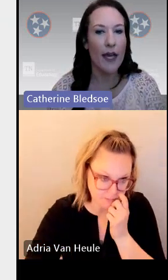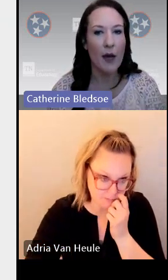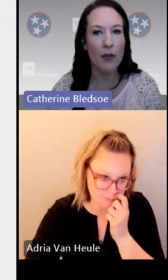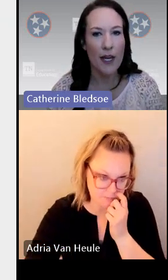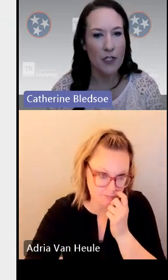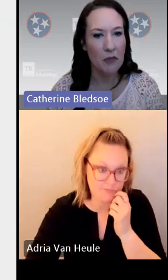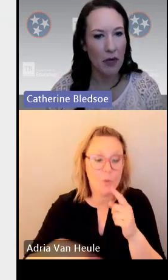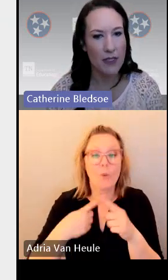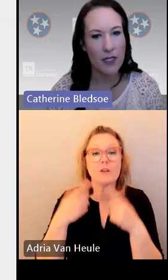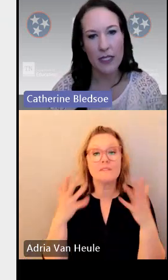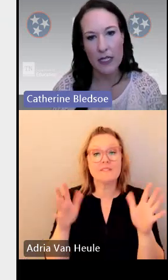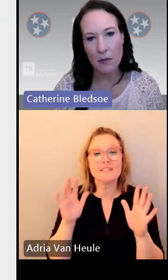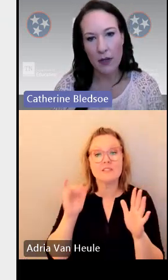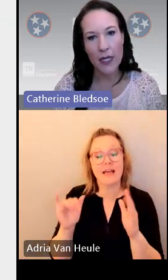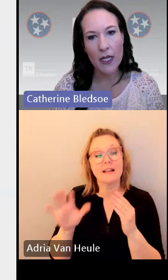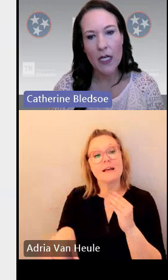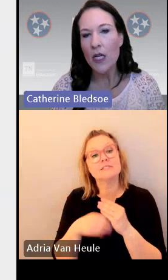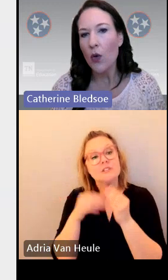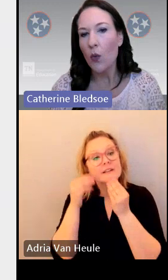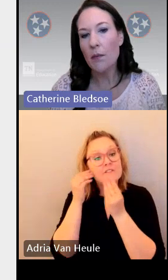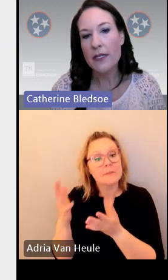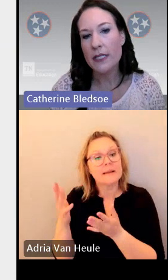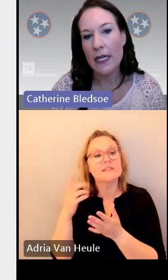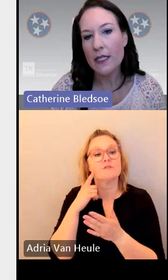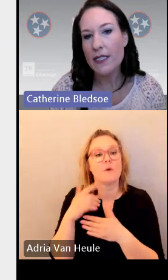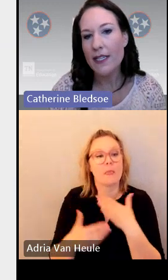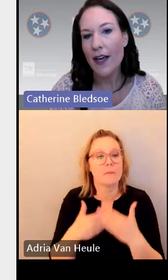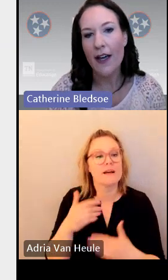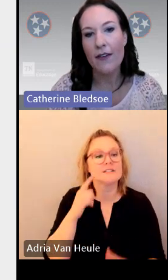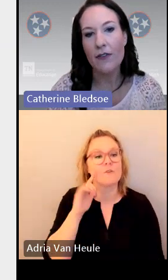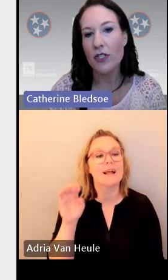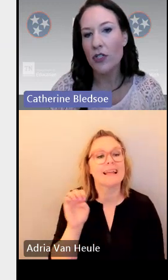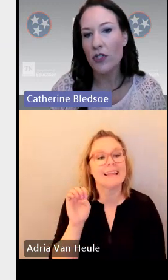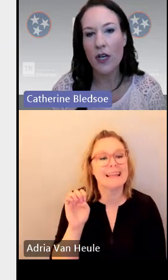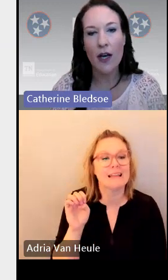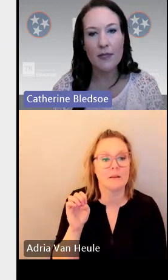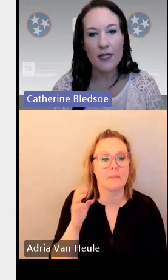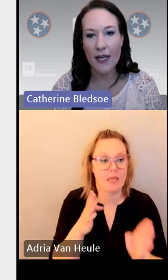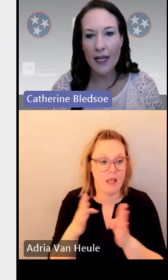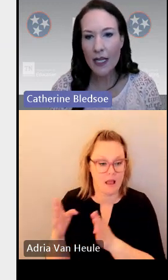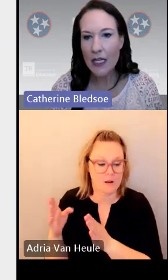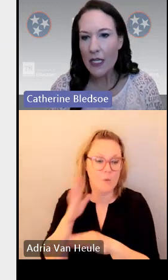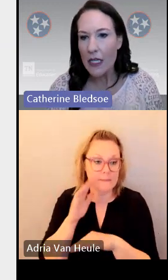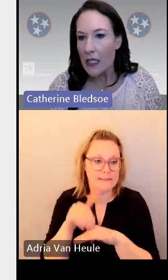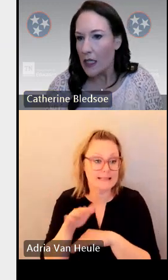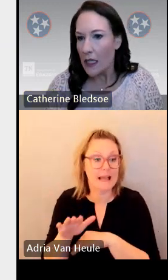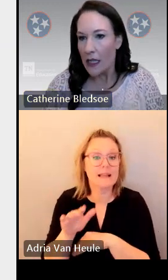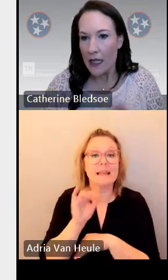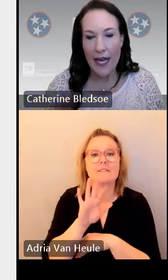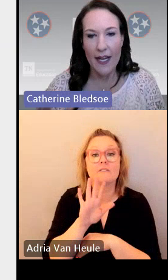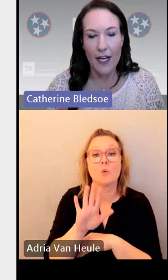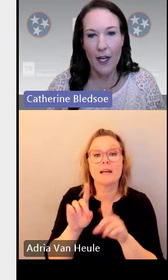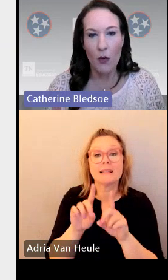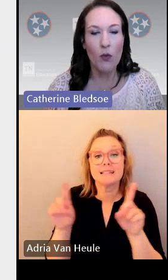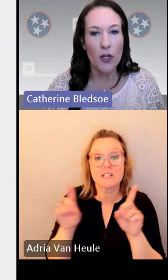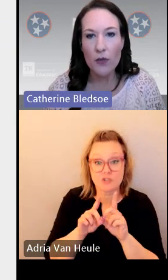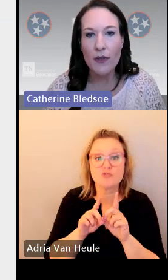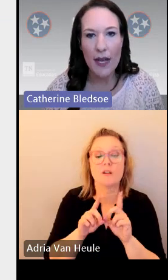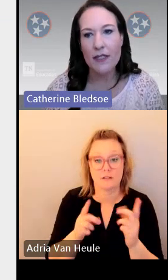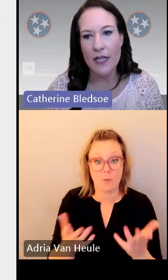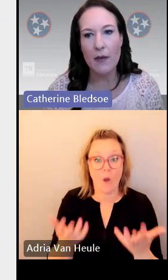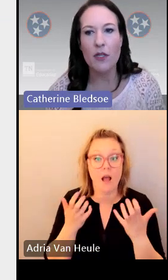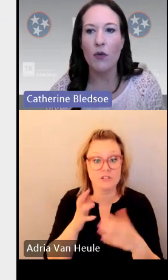about fulfilling the application process in ePlan will be sent. If your district opts in, that